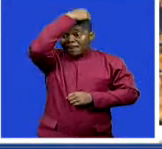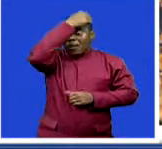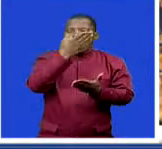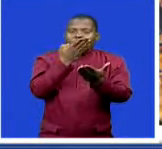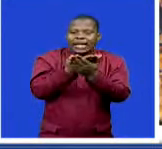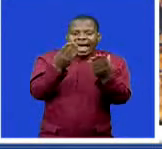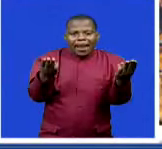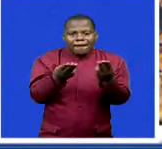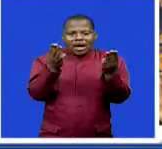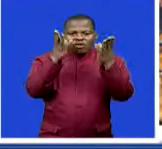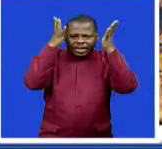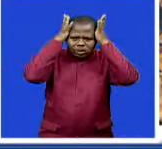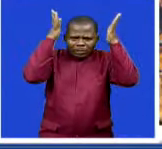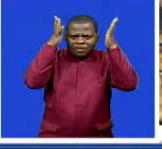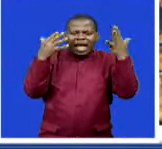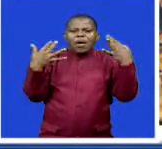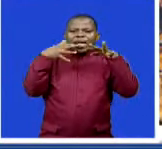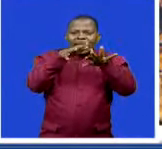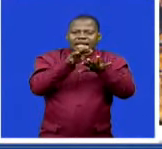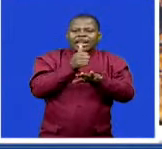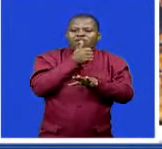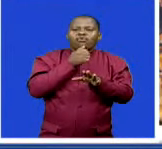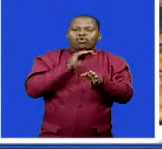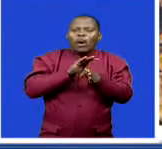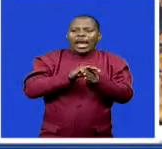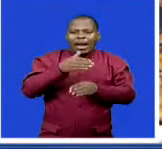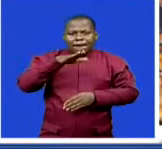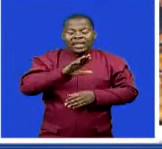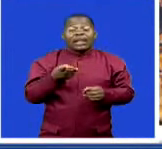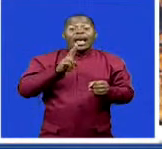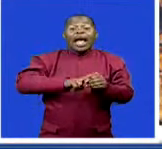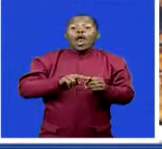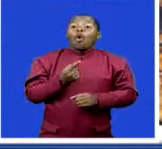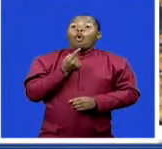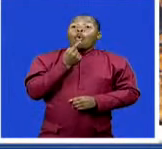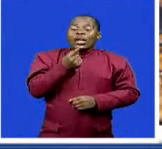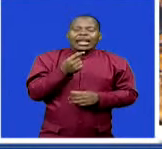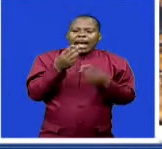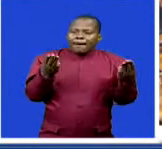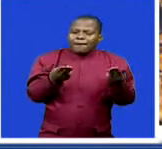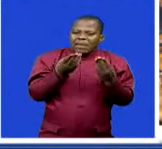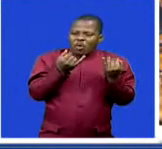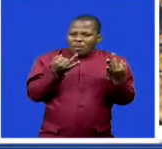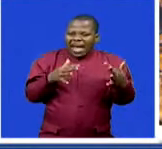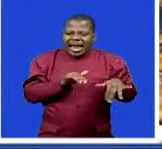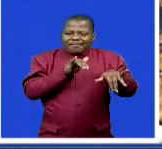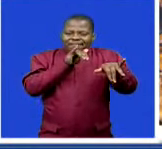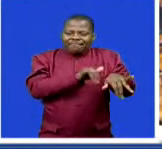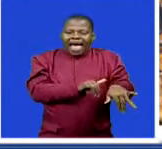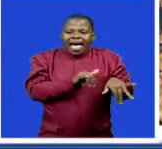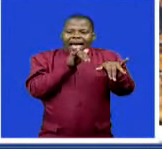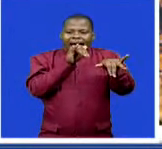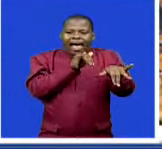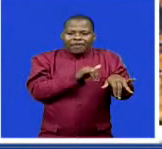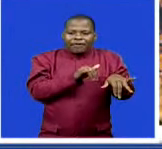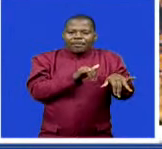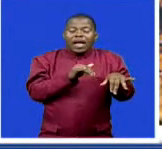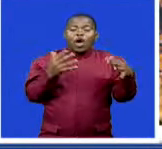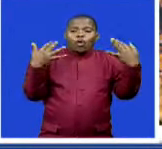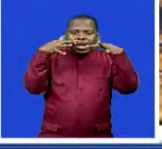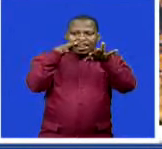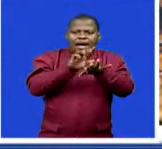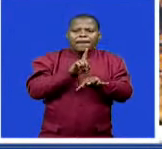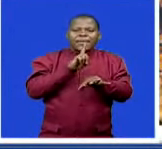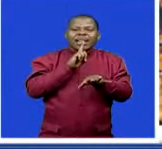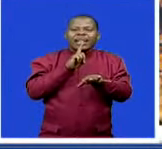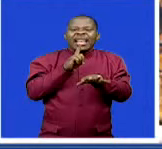good use of social media. Now, the King says it is discouraging to note that a lot of people spend too much time on social media, yet they have nothing